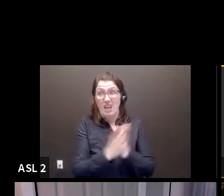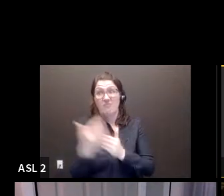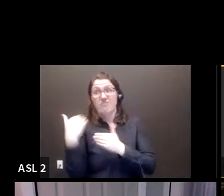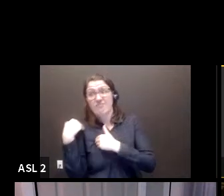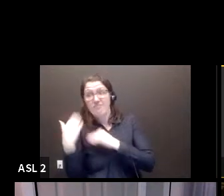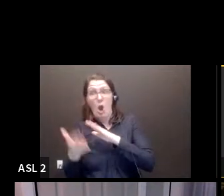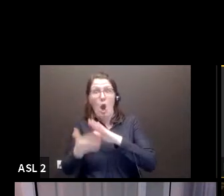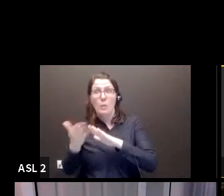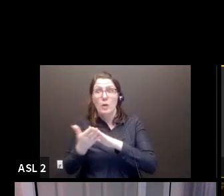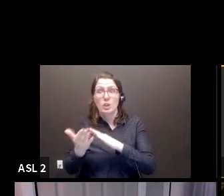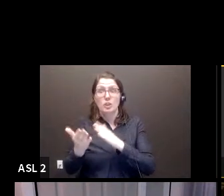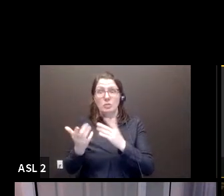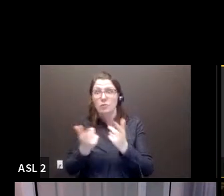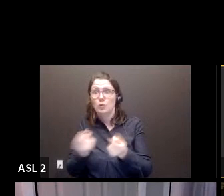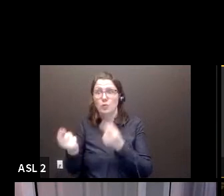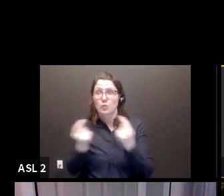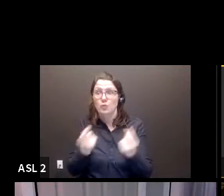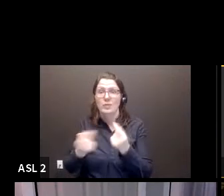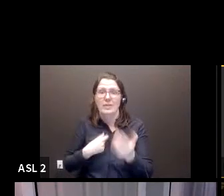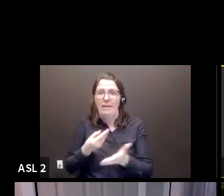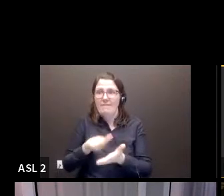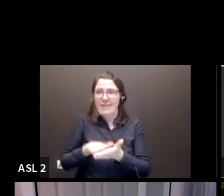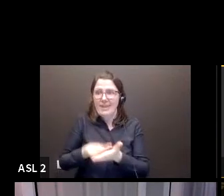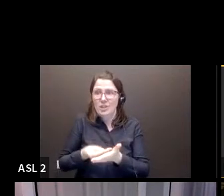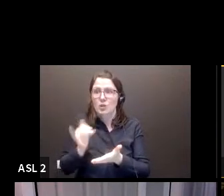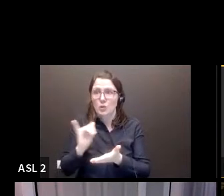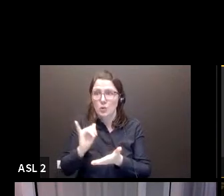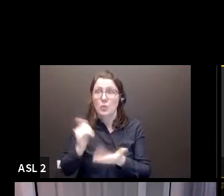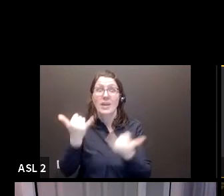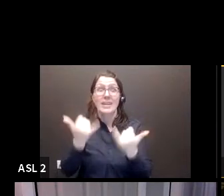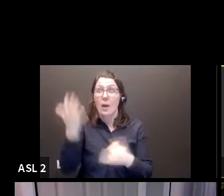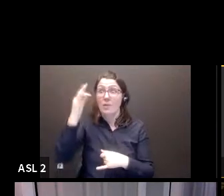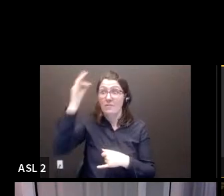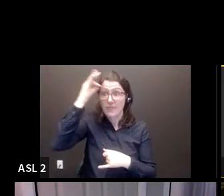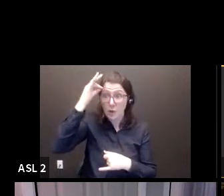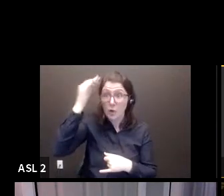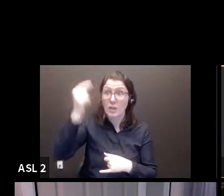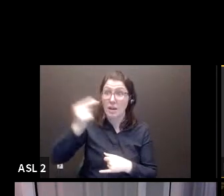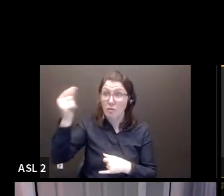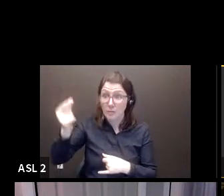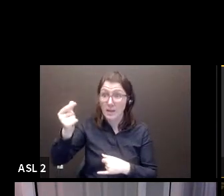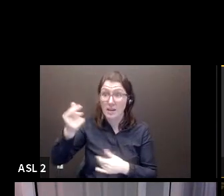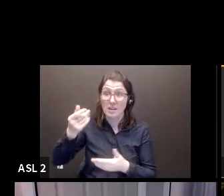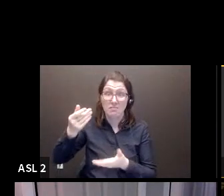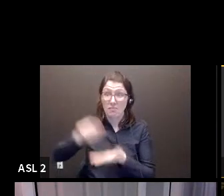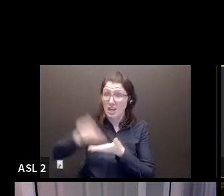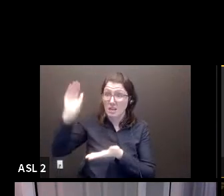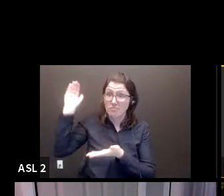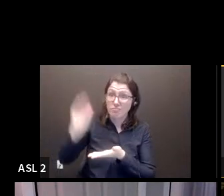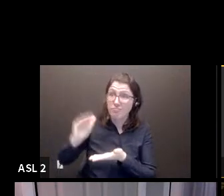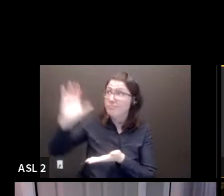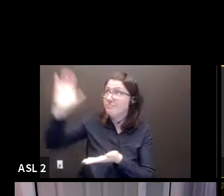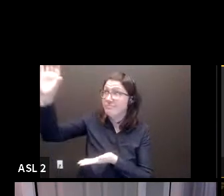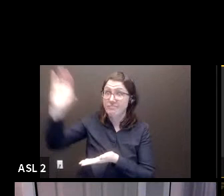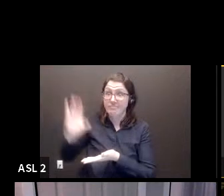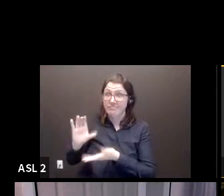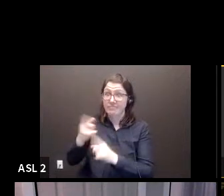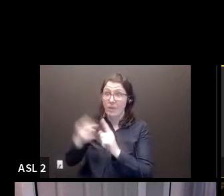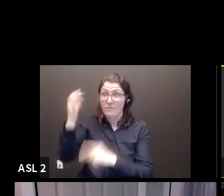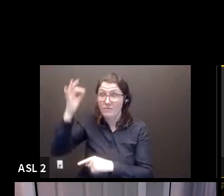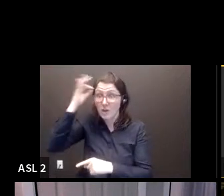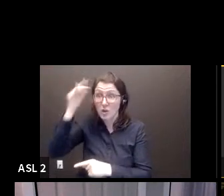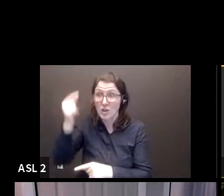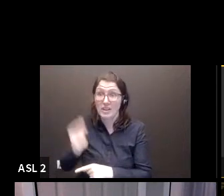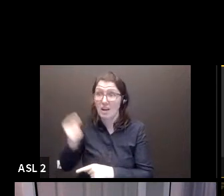we get some amount of monies from the federal government but not anywhere near enough to cover the full amount of operating costs that we have to provide into the